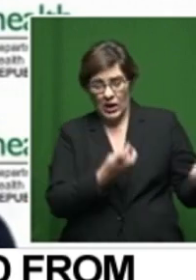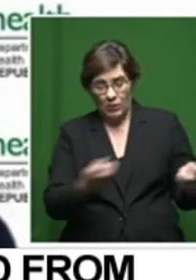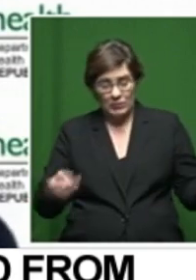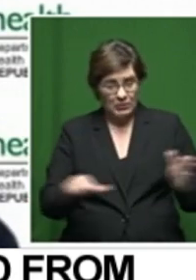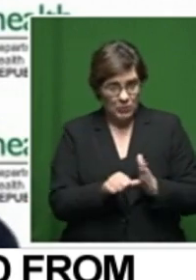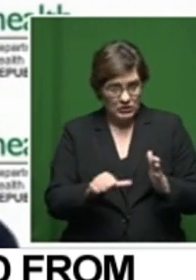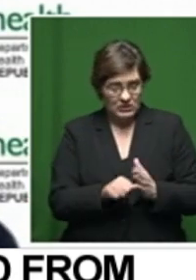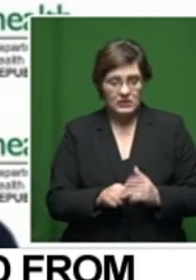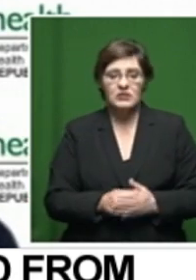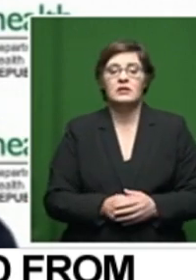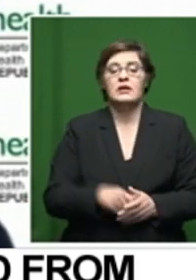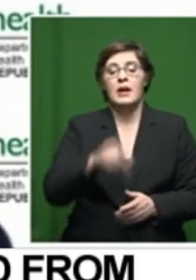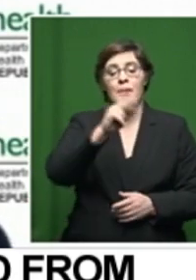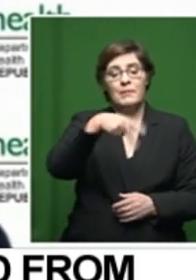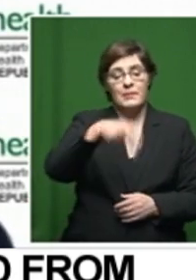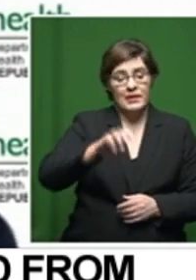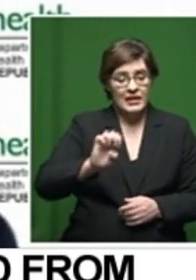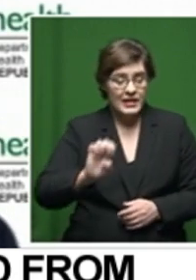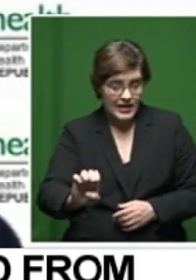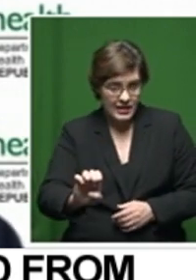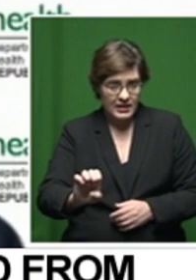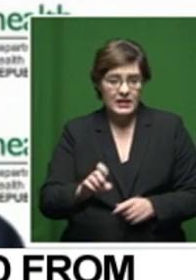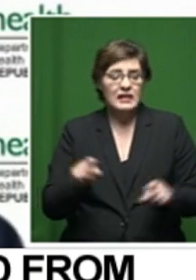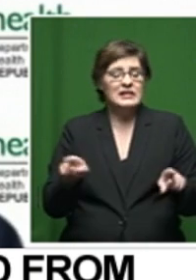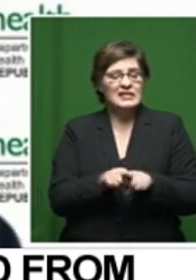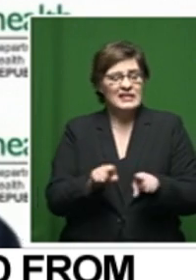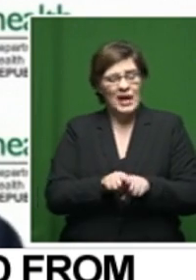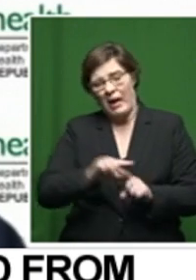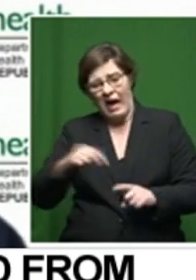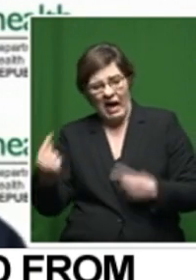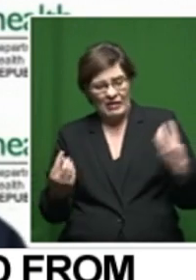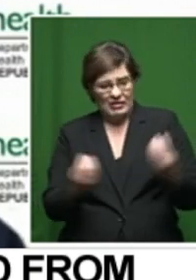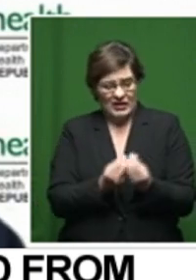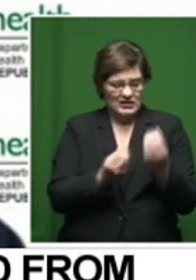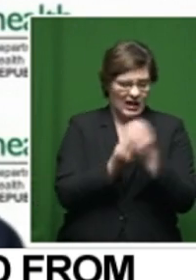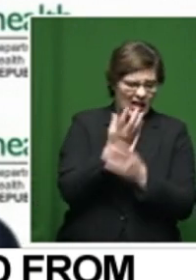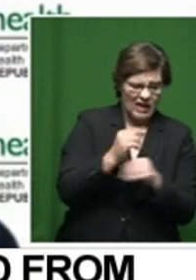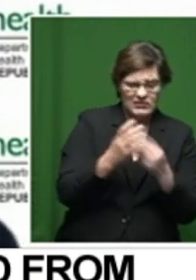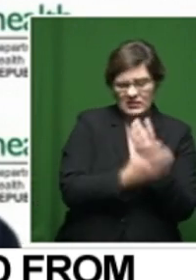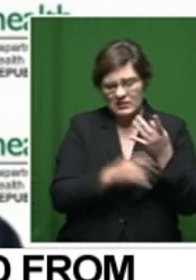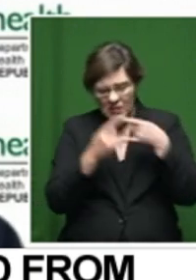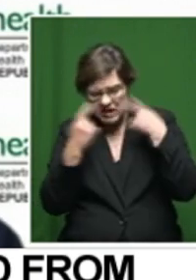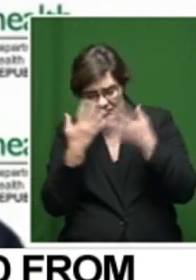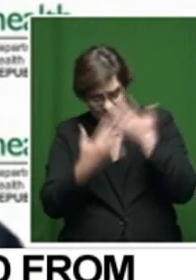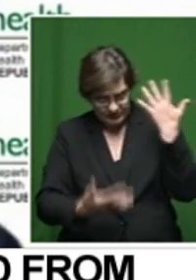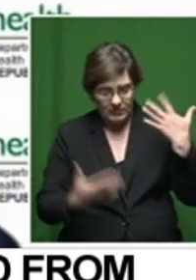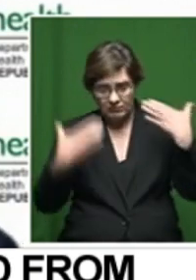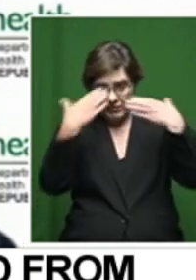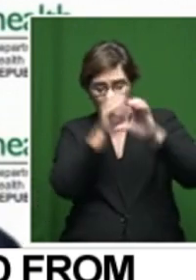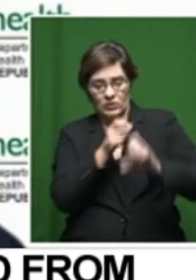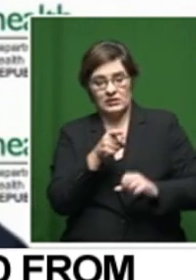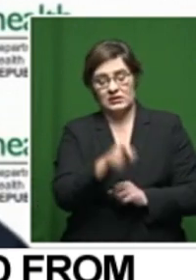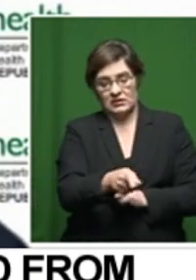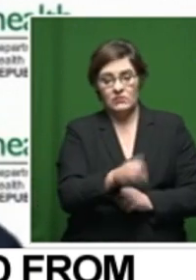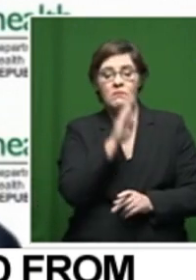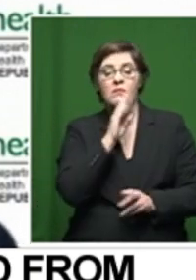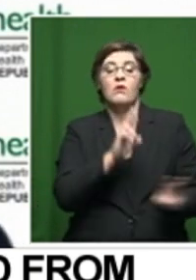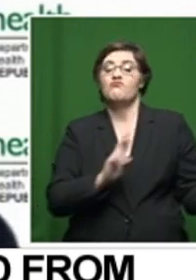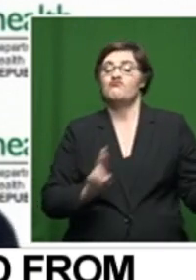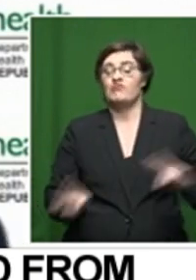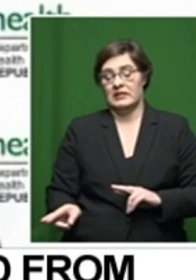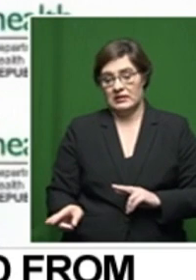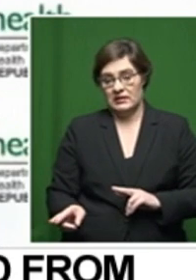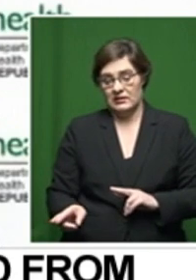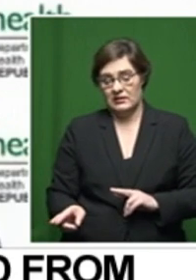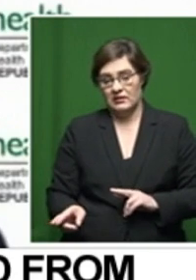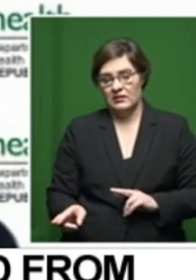the personal protective equipment, and also other consumables, all these are receiving attention to make sure that we'll be ready, which